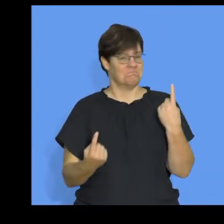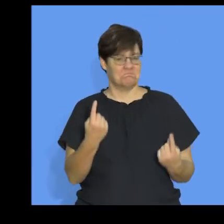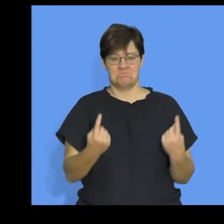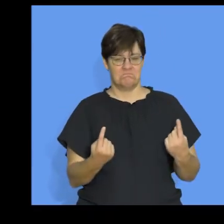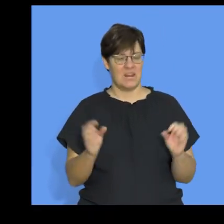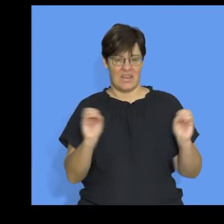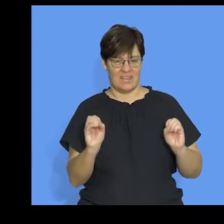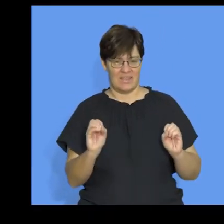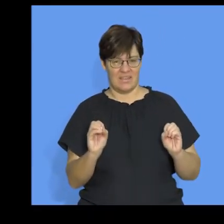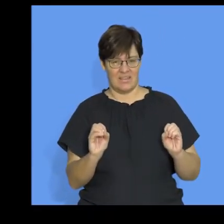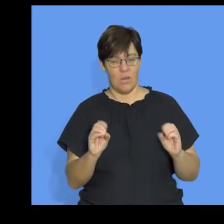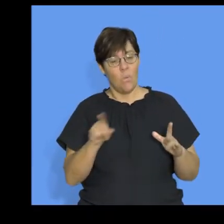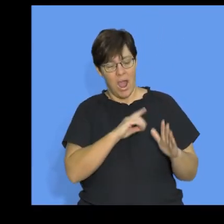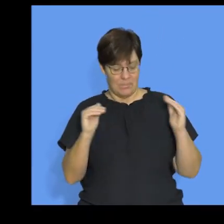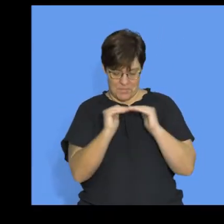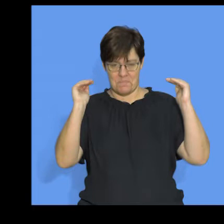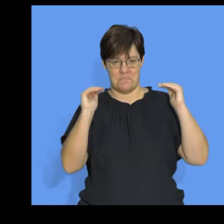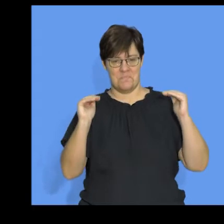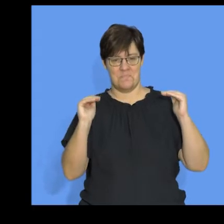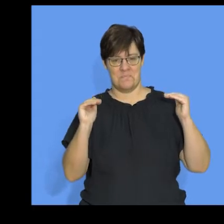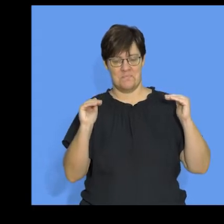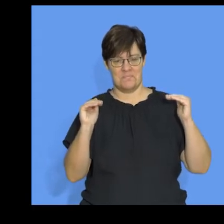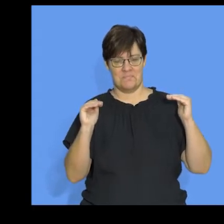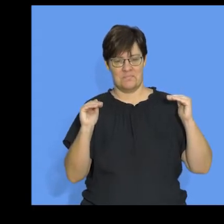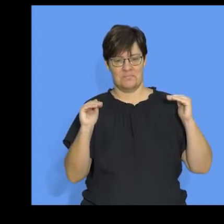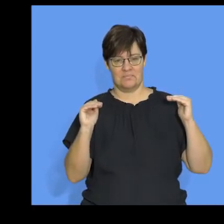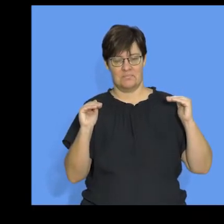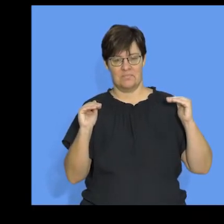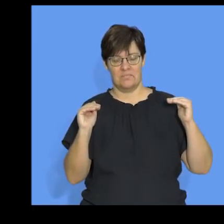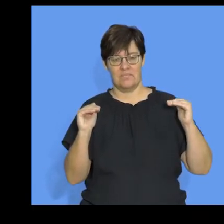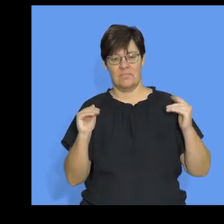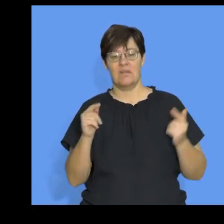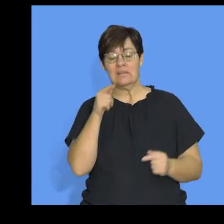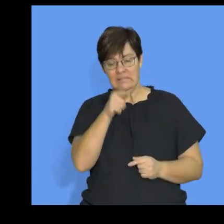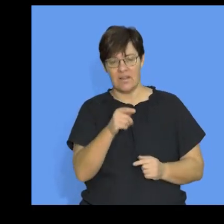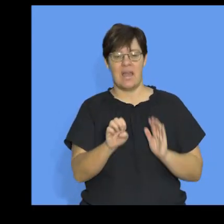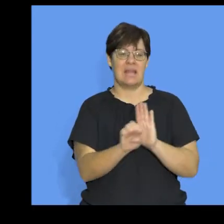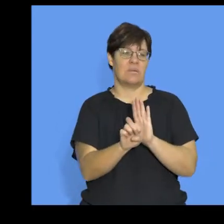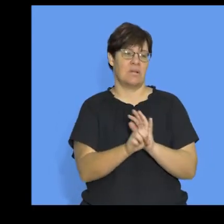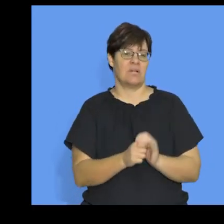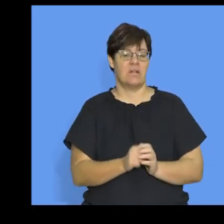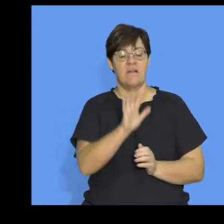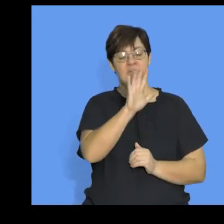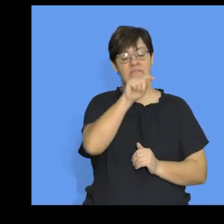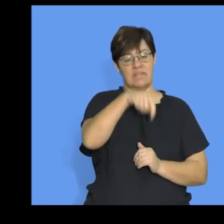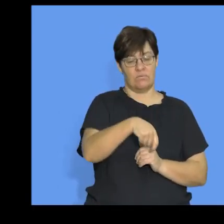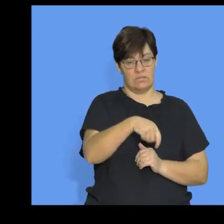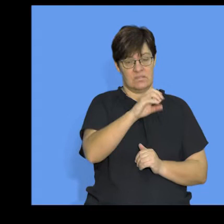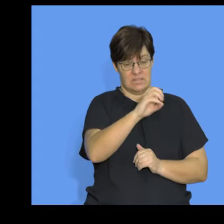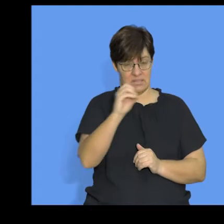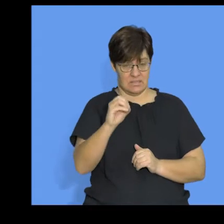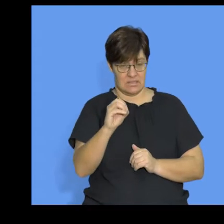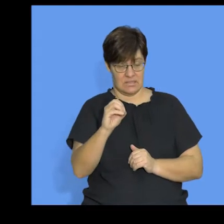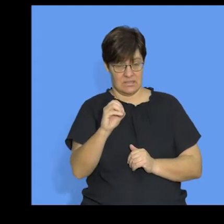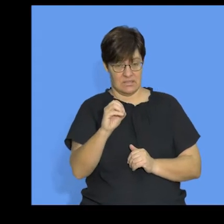process if at the break-even point. So if the break-even point is, for example, 5,000 units, at the